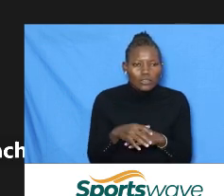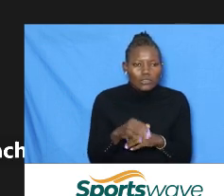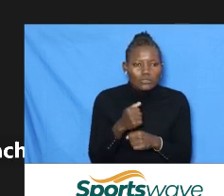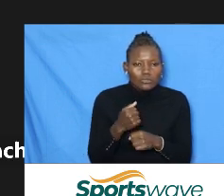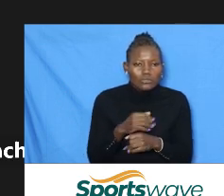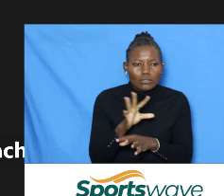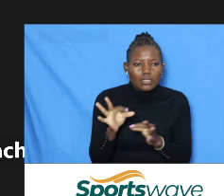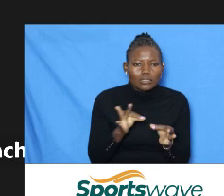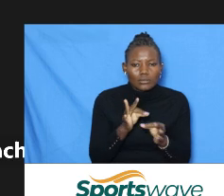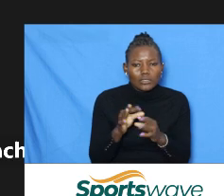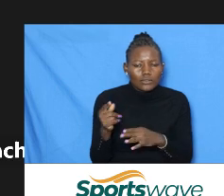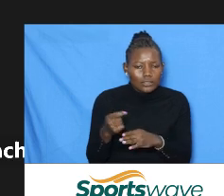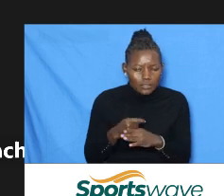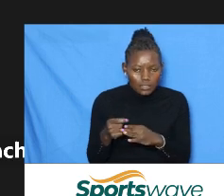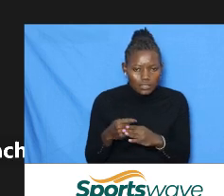specific training,